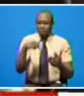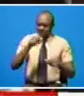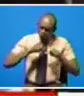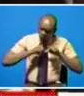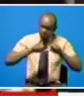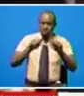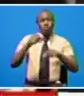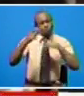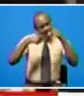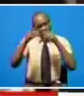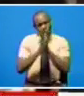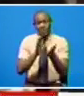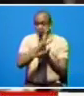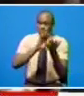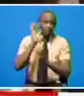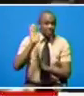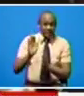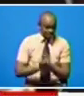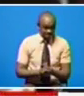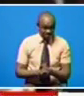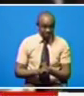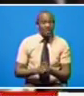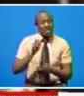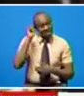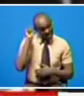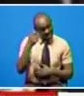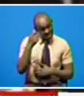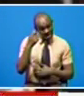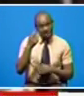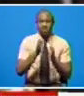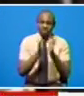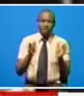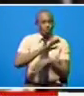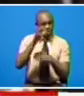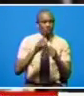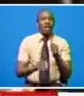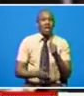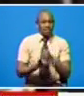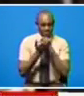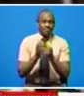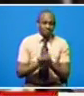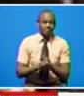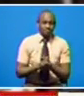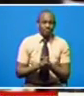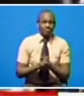with the development of his constituency and Kenya in general.